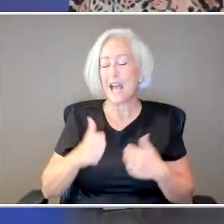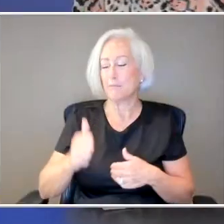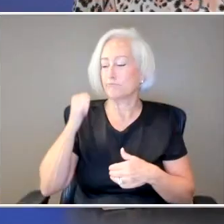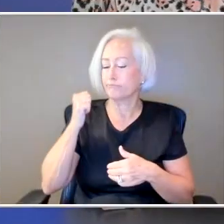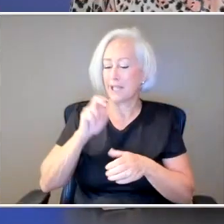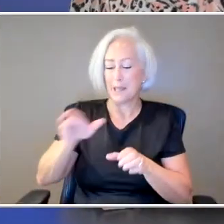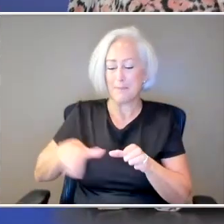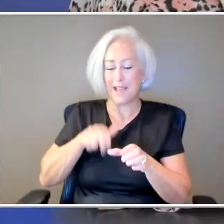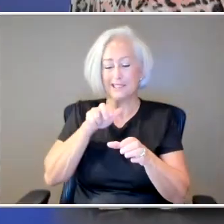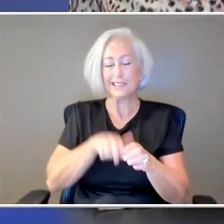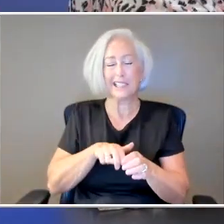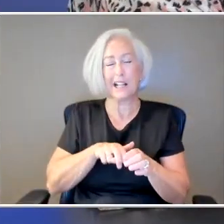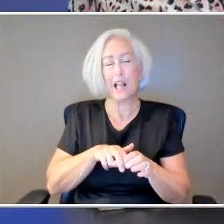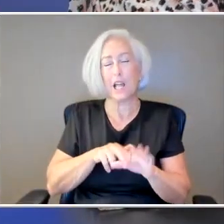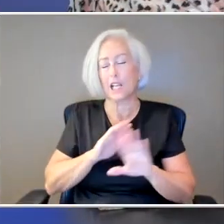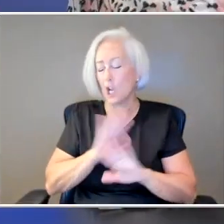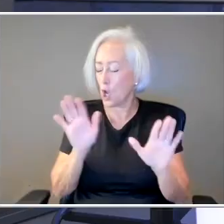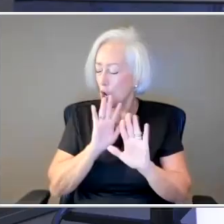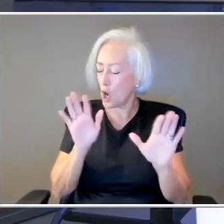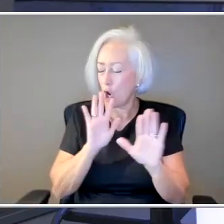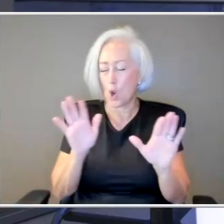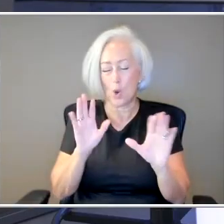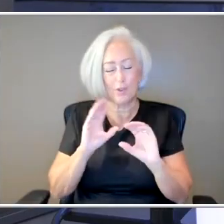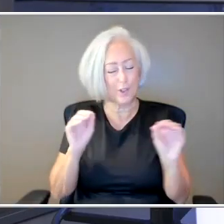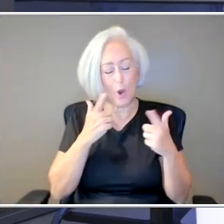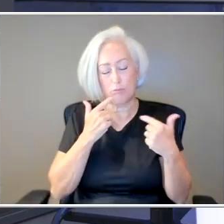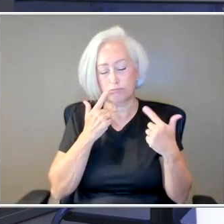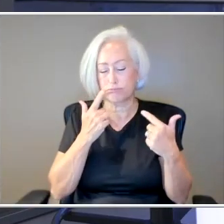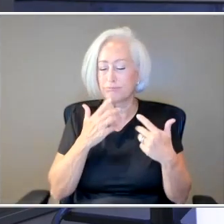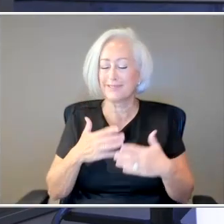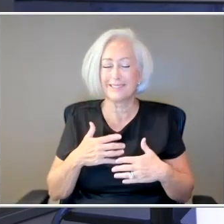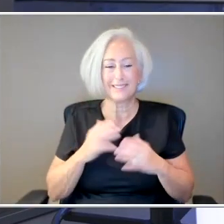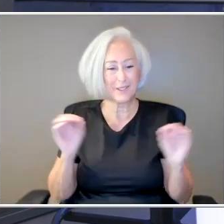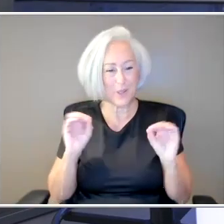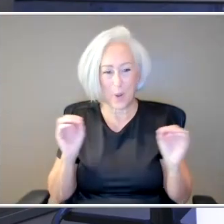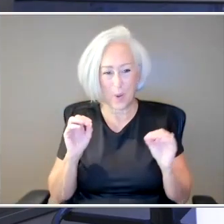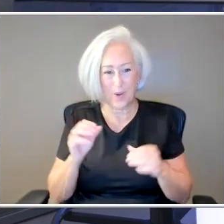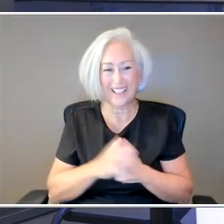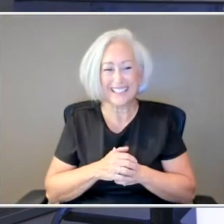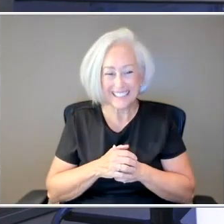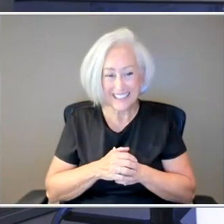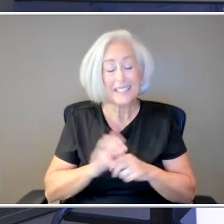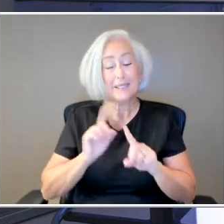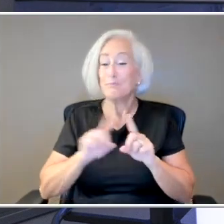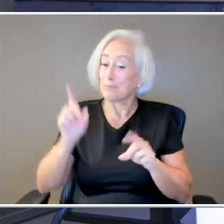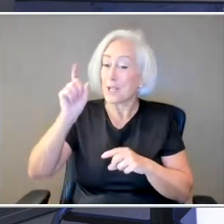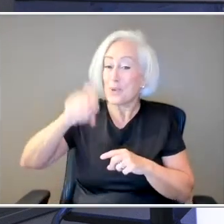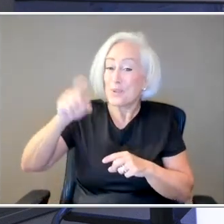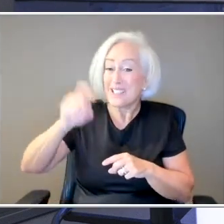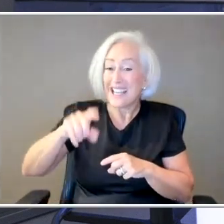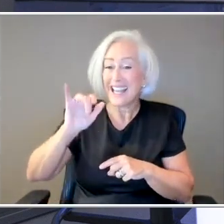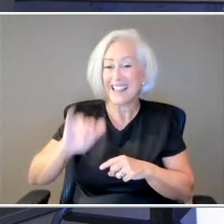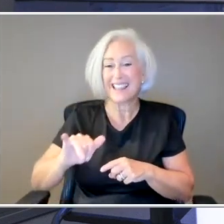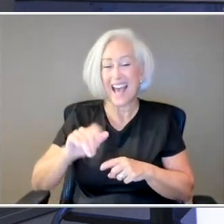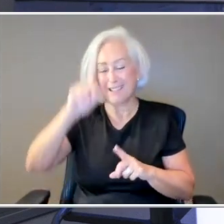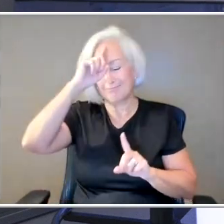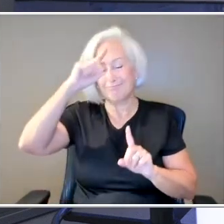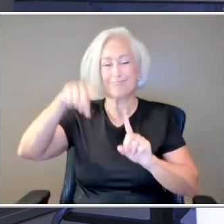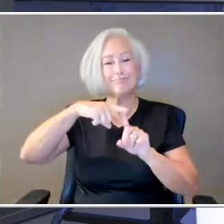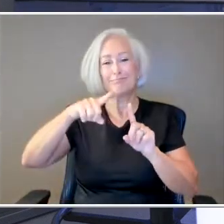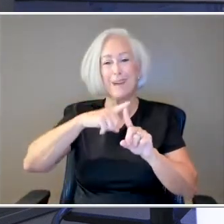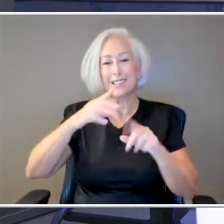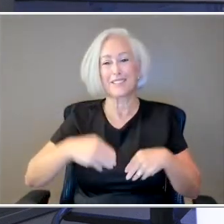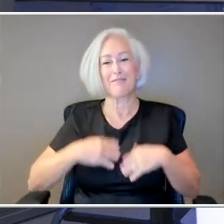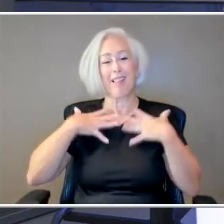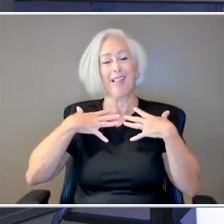more. Not quite the morning person. Not I take anymore, it. no. But you need that. You need that shot of positivity. Dr.